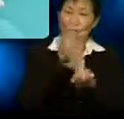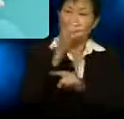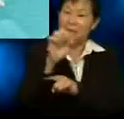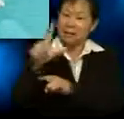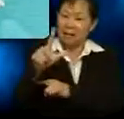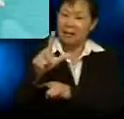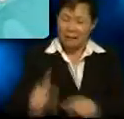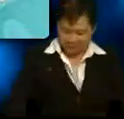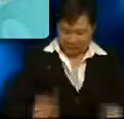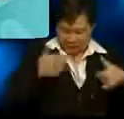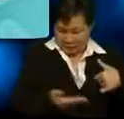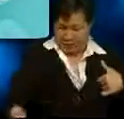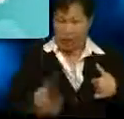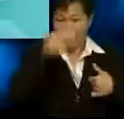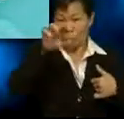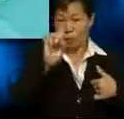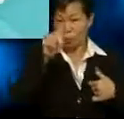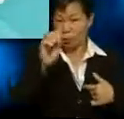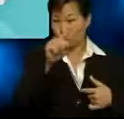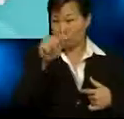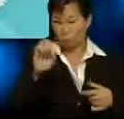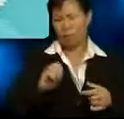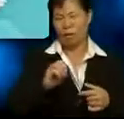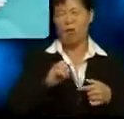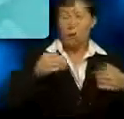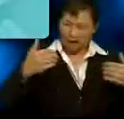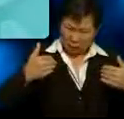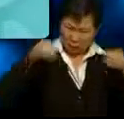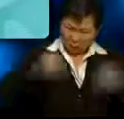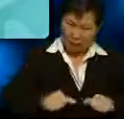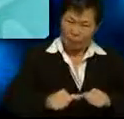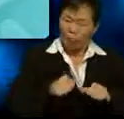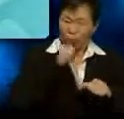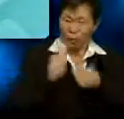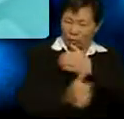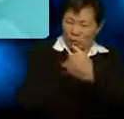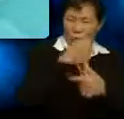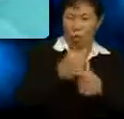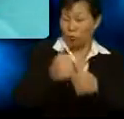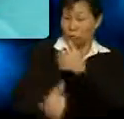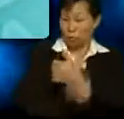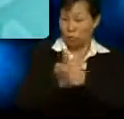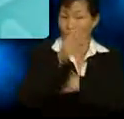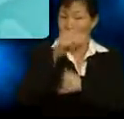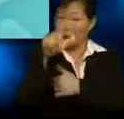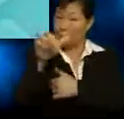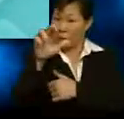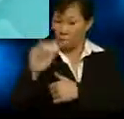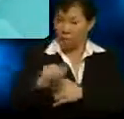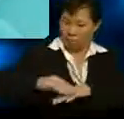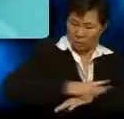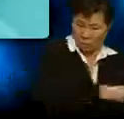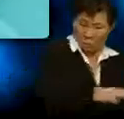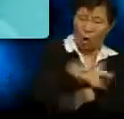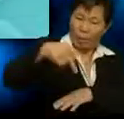organisms. Protozoa can be harmless or harmful. Malaria is one disease caused by a type